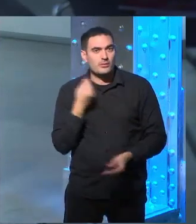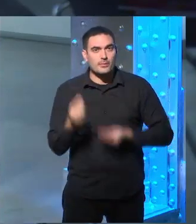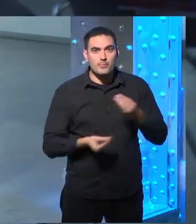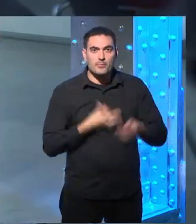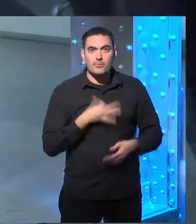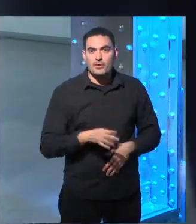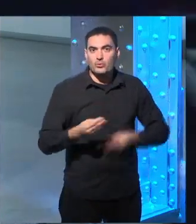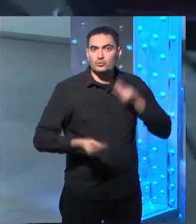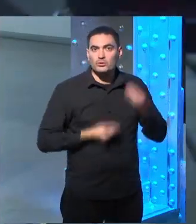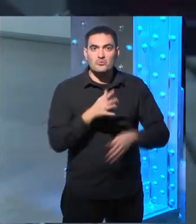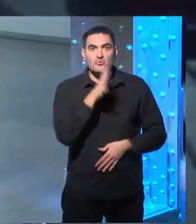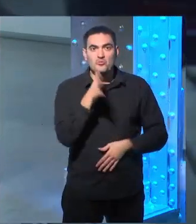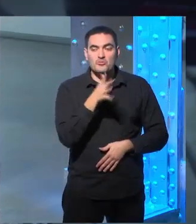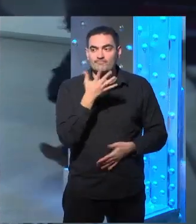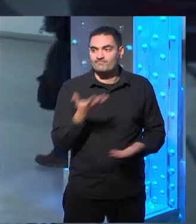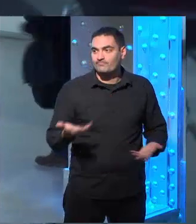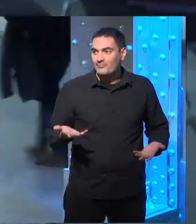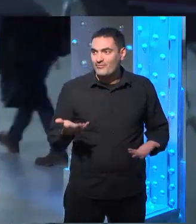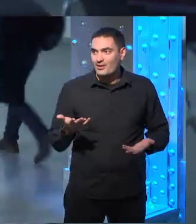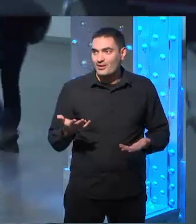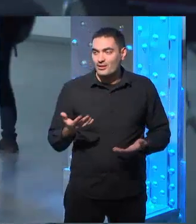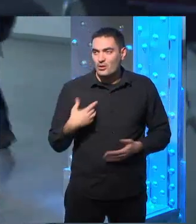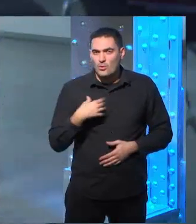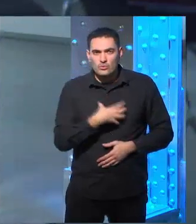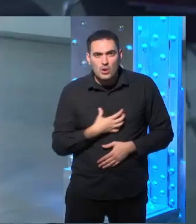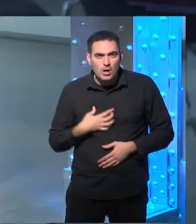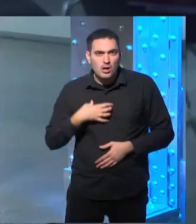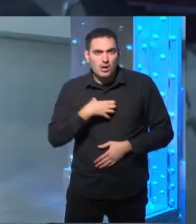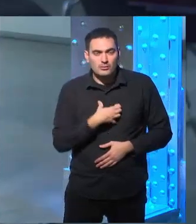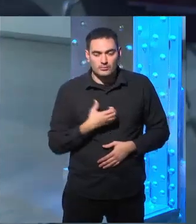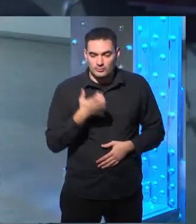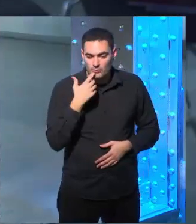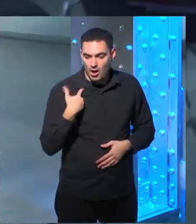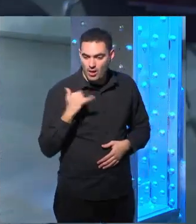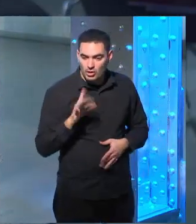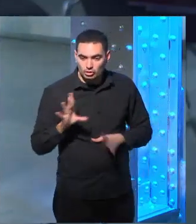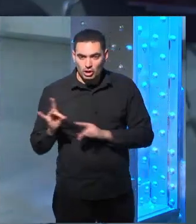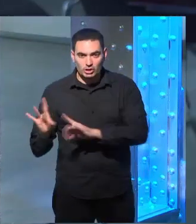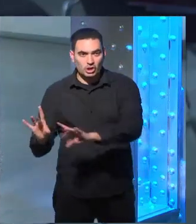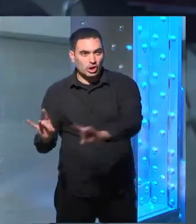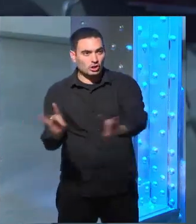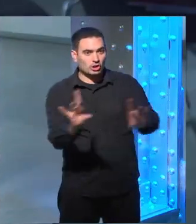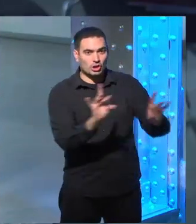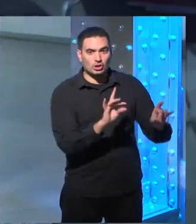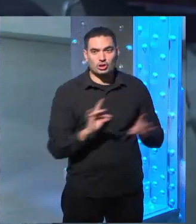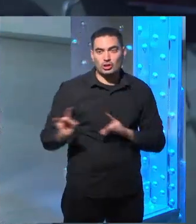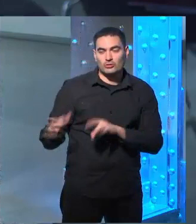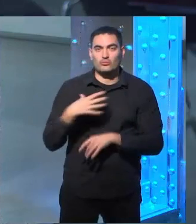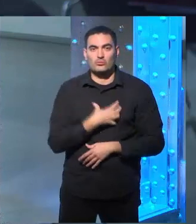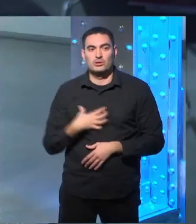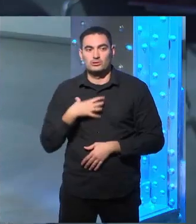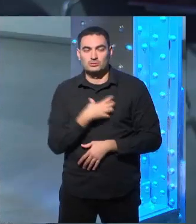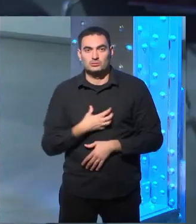a dirty and fragile and forgeable technology. We have problems